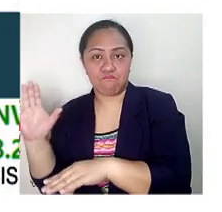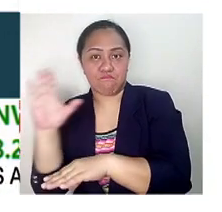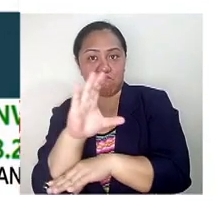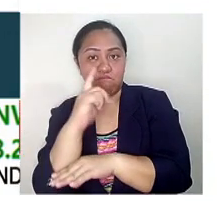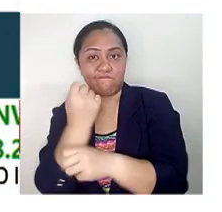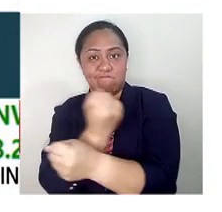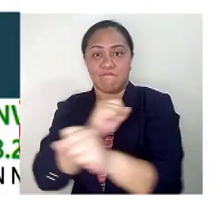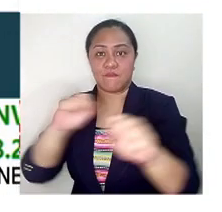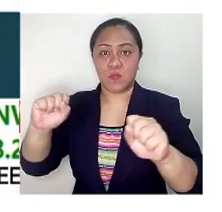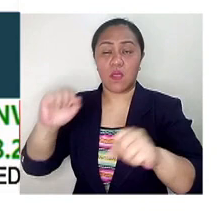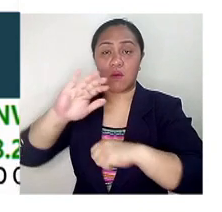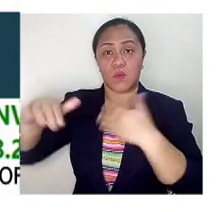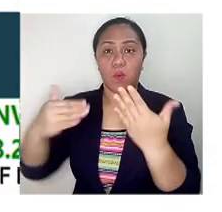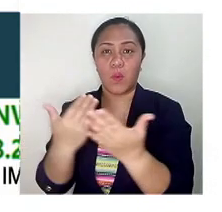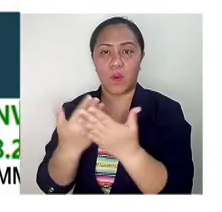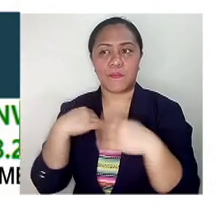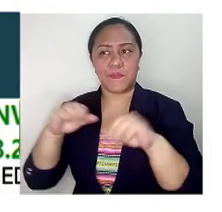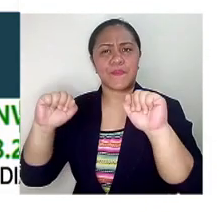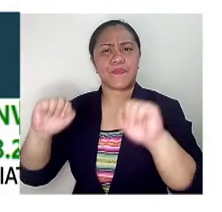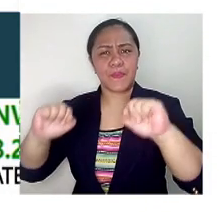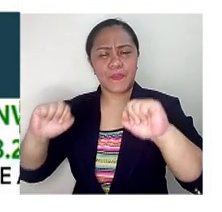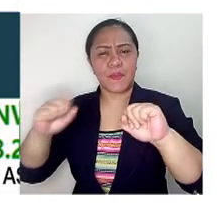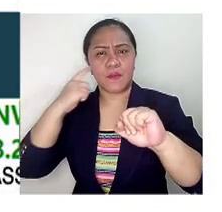and capabilities on Mischief Reef,